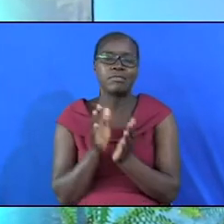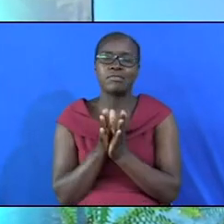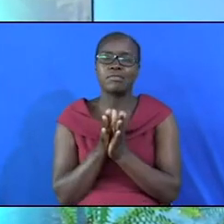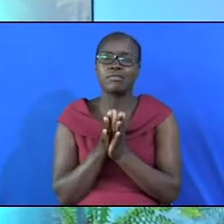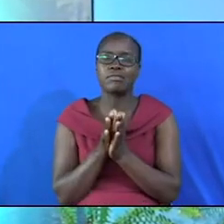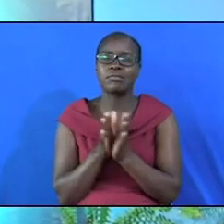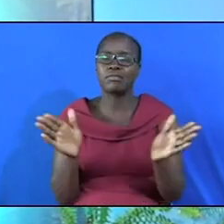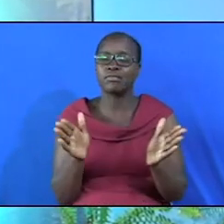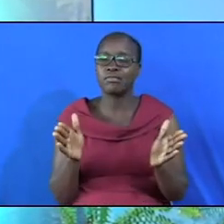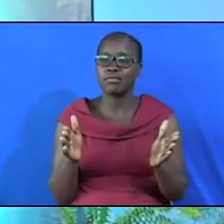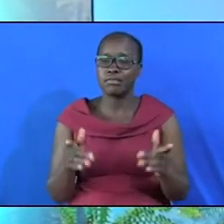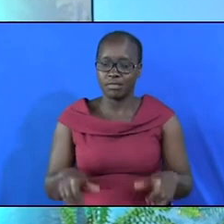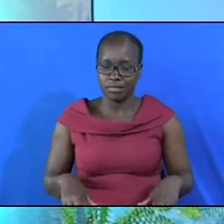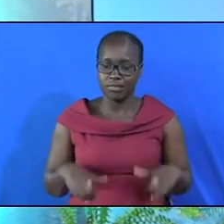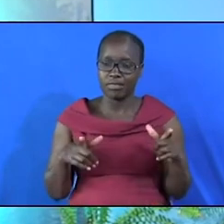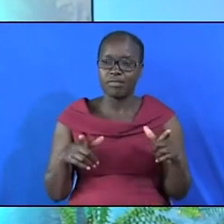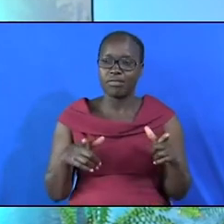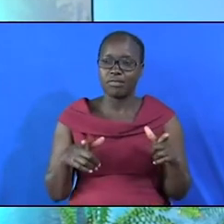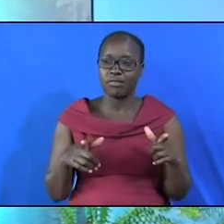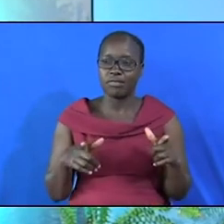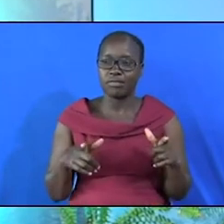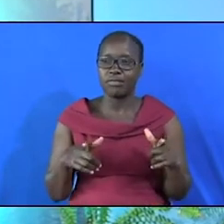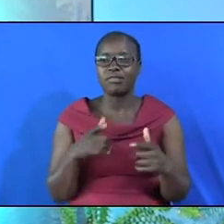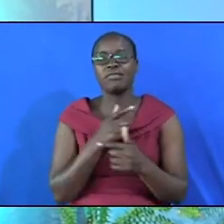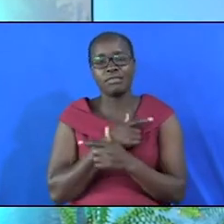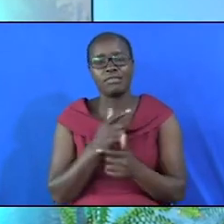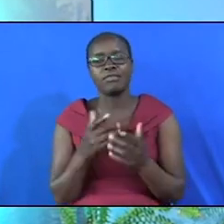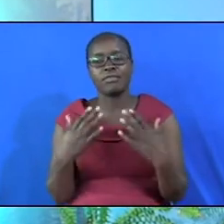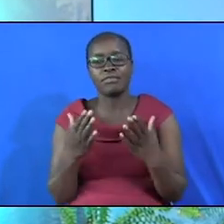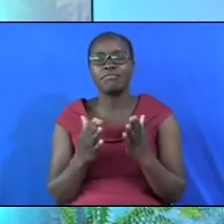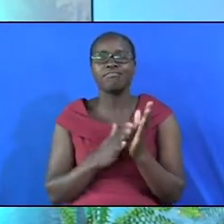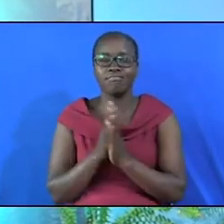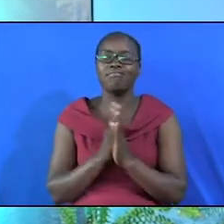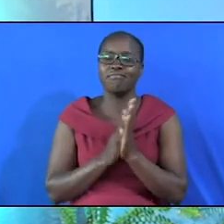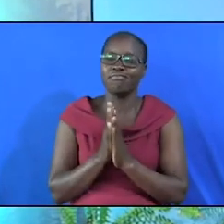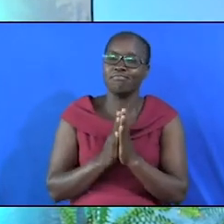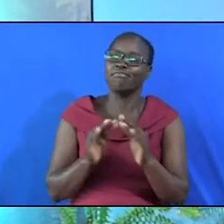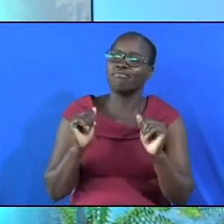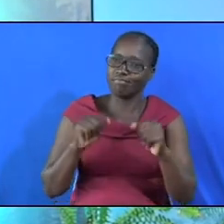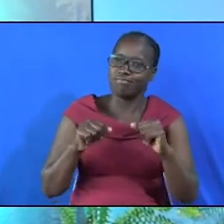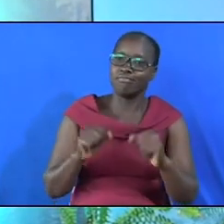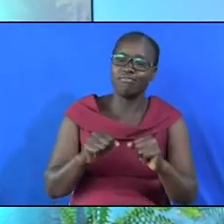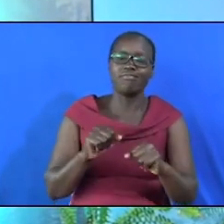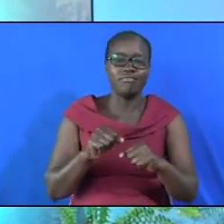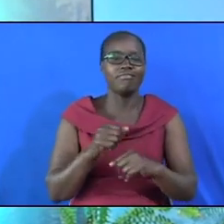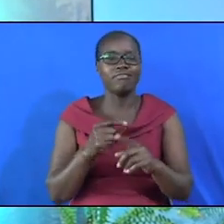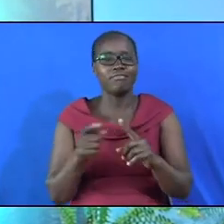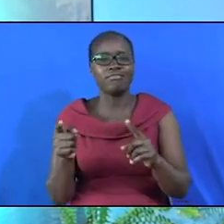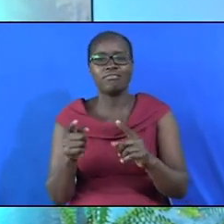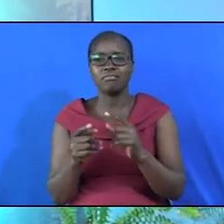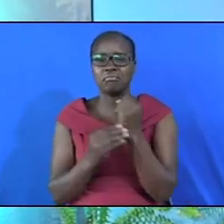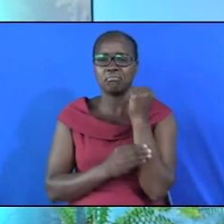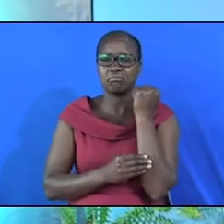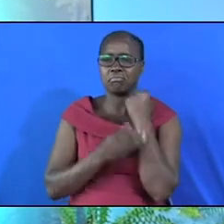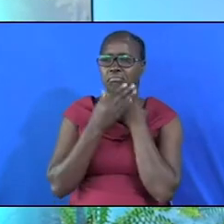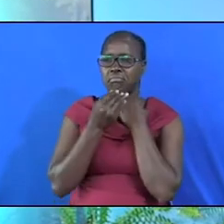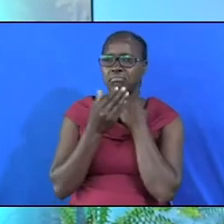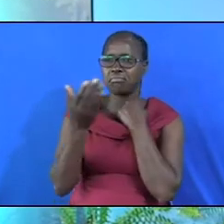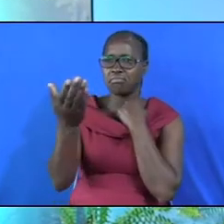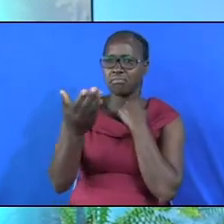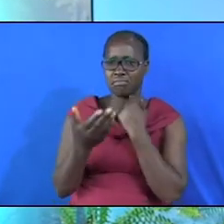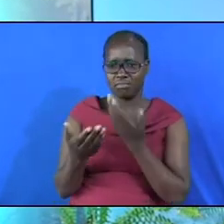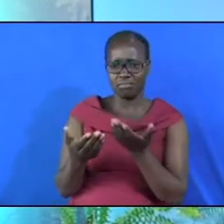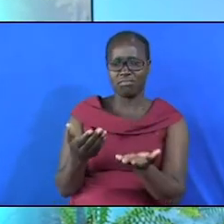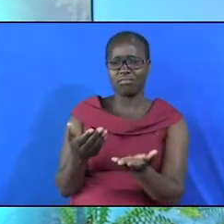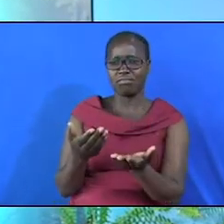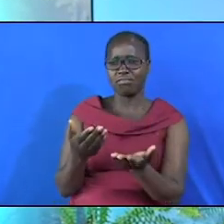public applause. They love people saying, yes, yes. You see, the poor man, Lazarus, will be brought before him